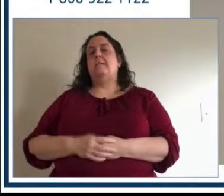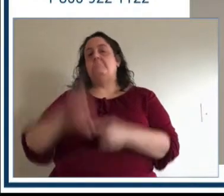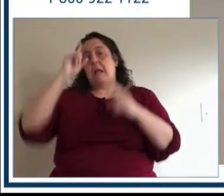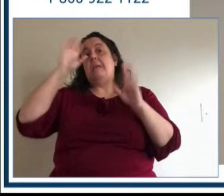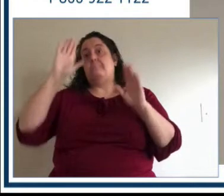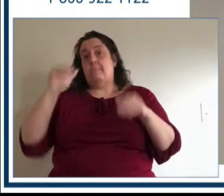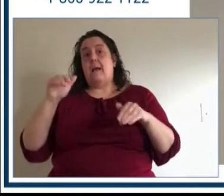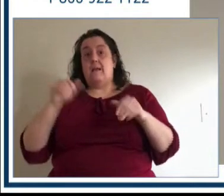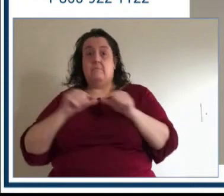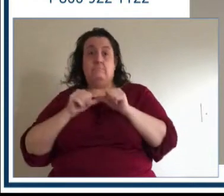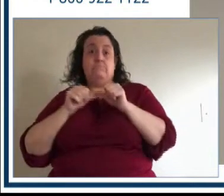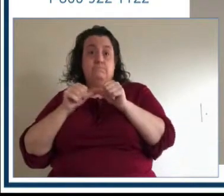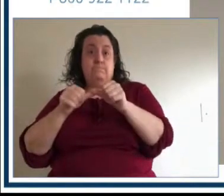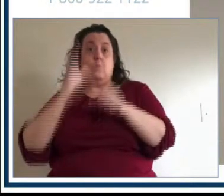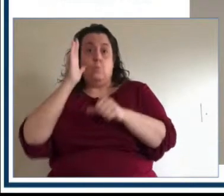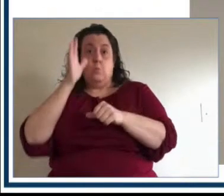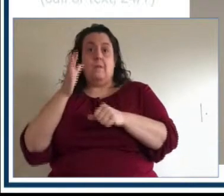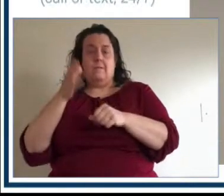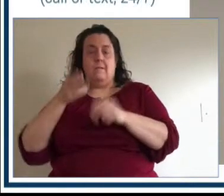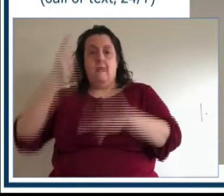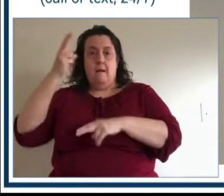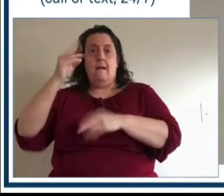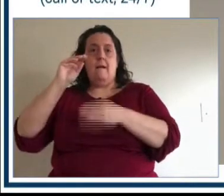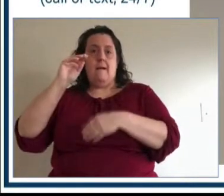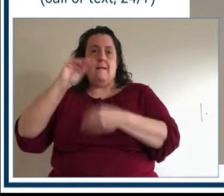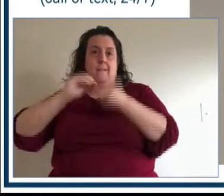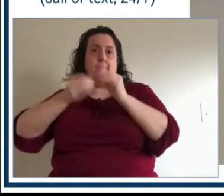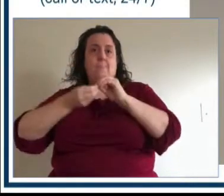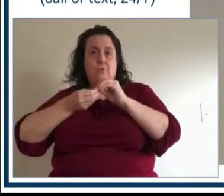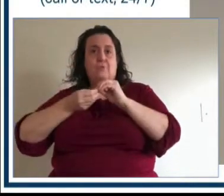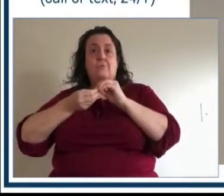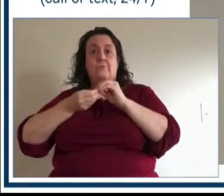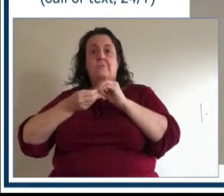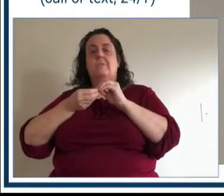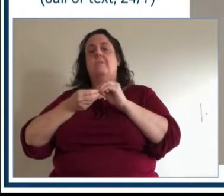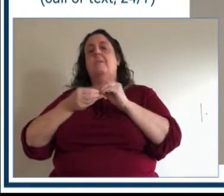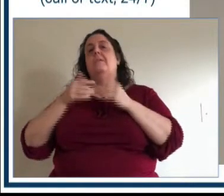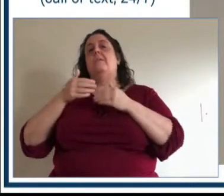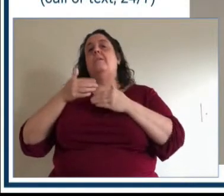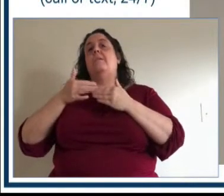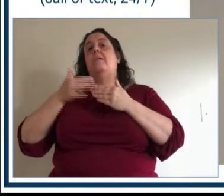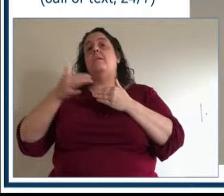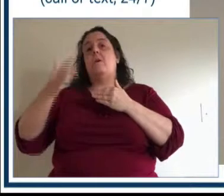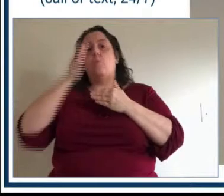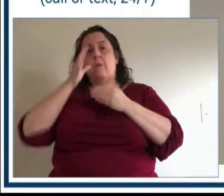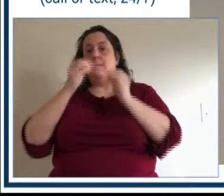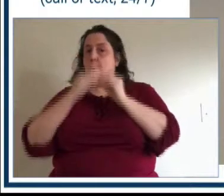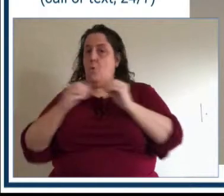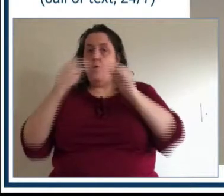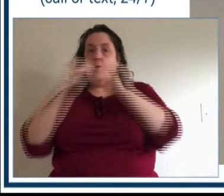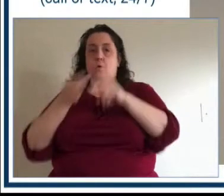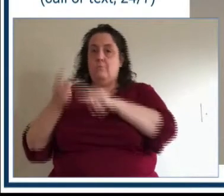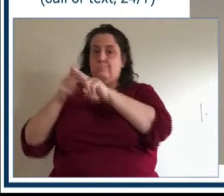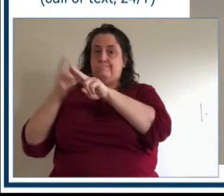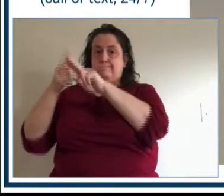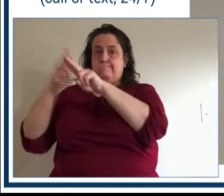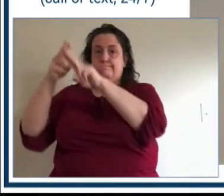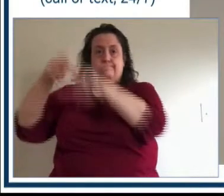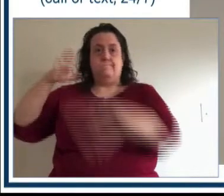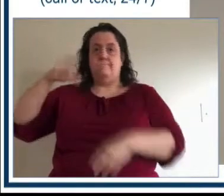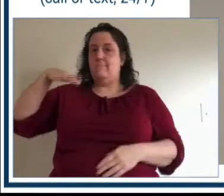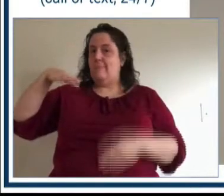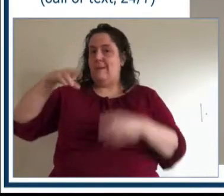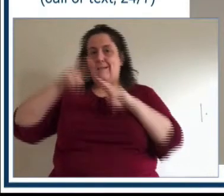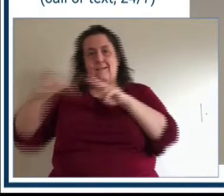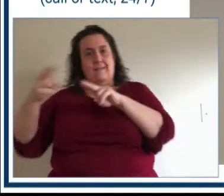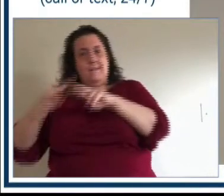high daily case numbers, and cases will go up before they go down. We are also unfortunately announcing